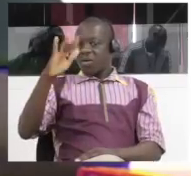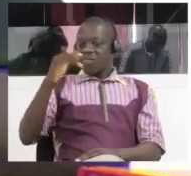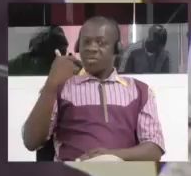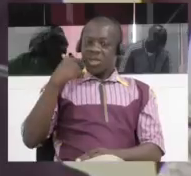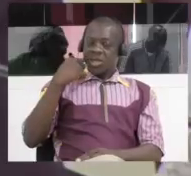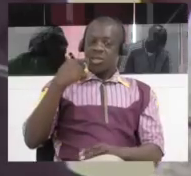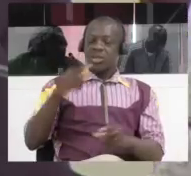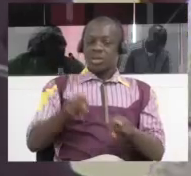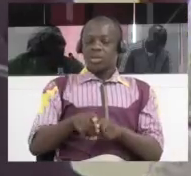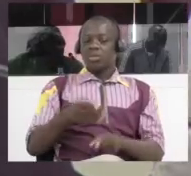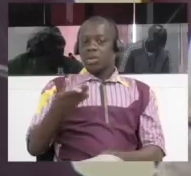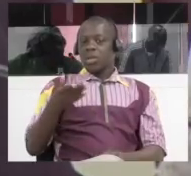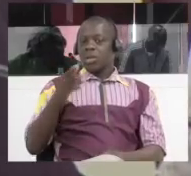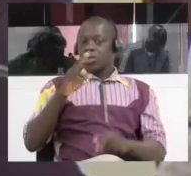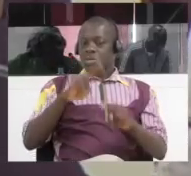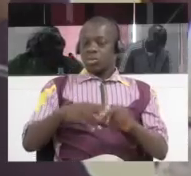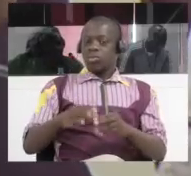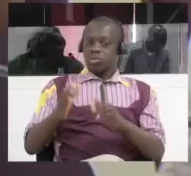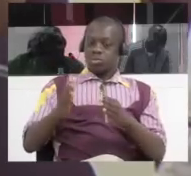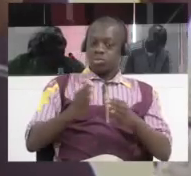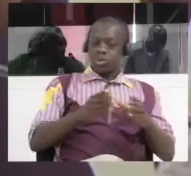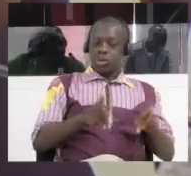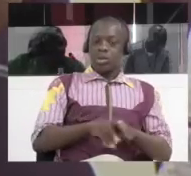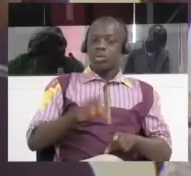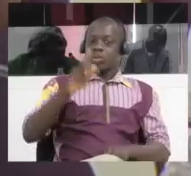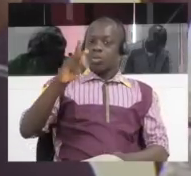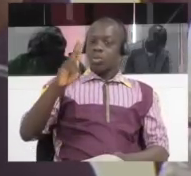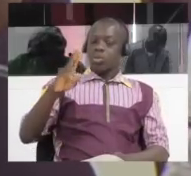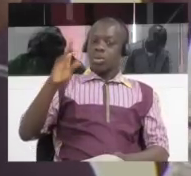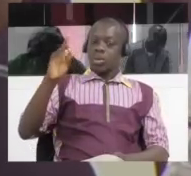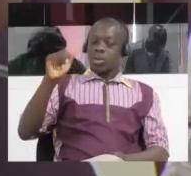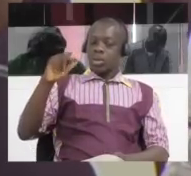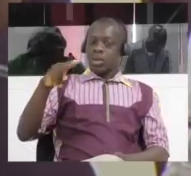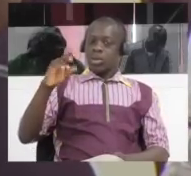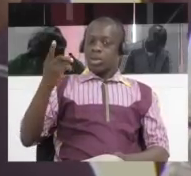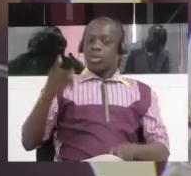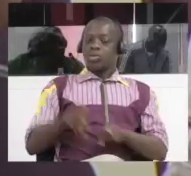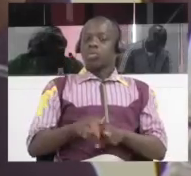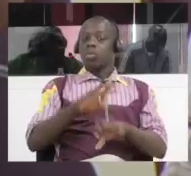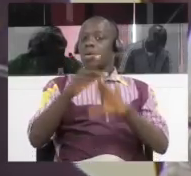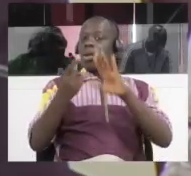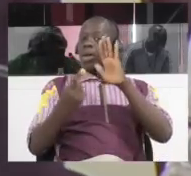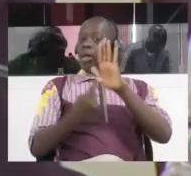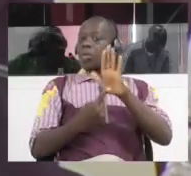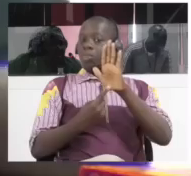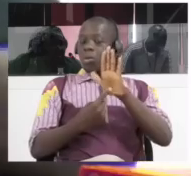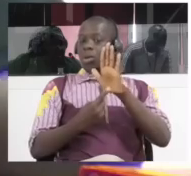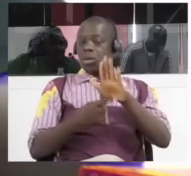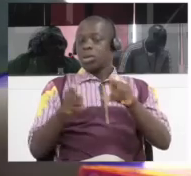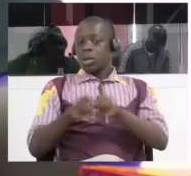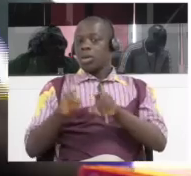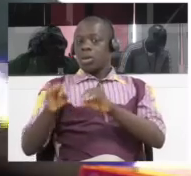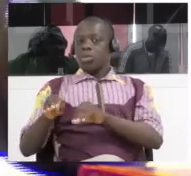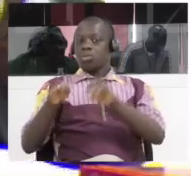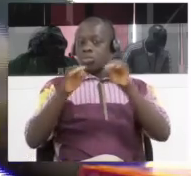Kudang initially, and then do the necessary preparation, and then move to the exercise area. So as I